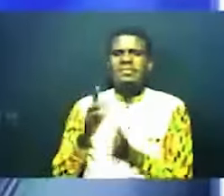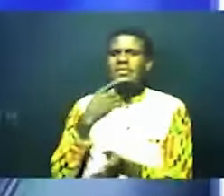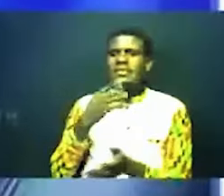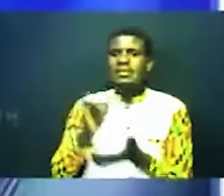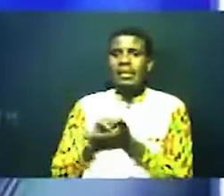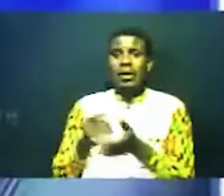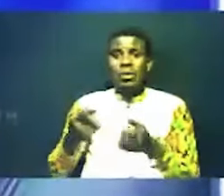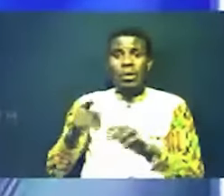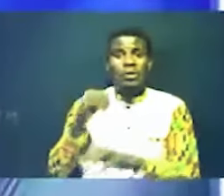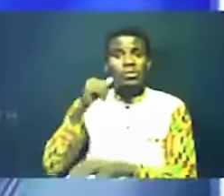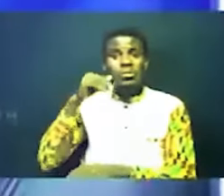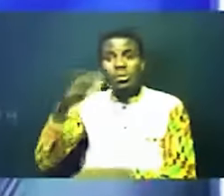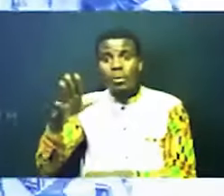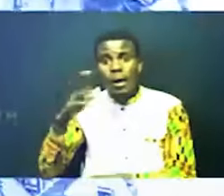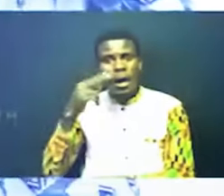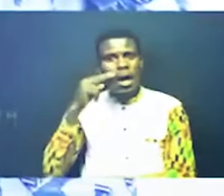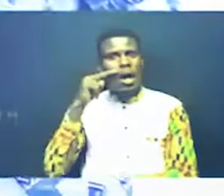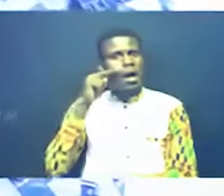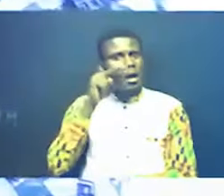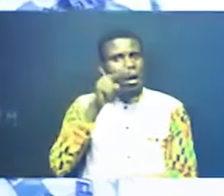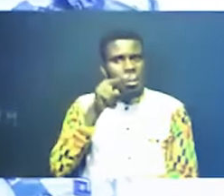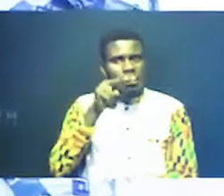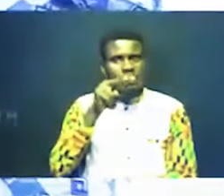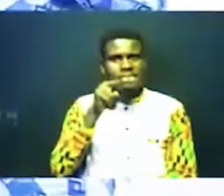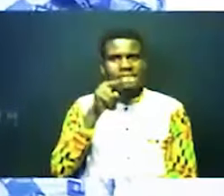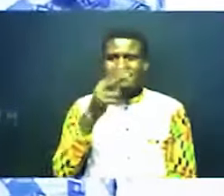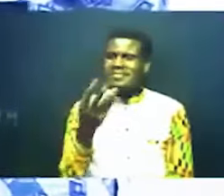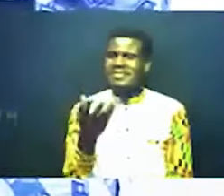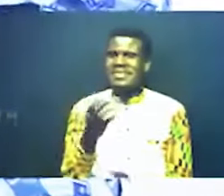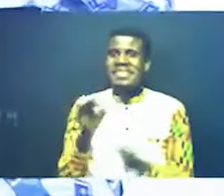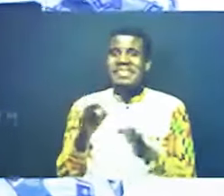it, she didn't have eyes.